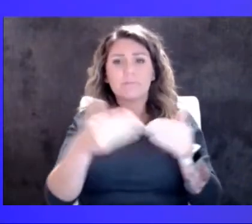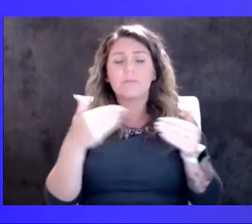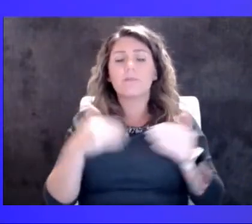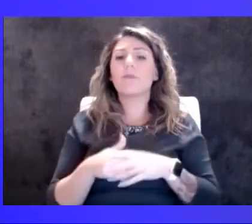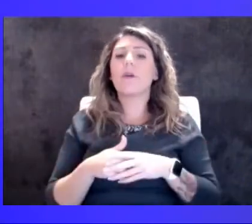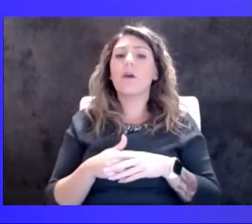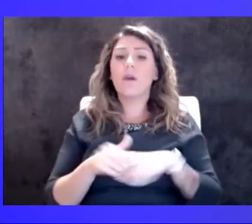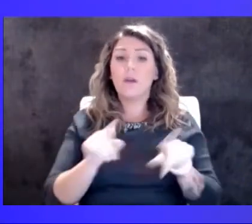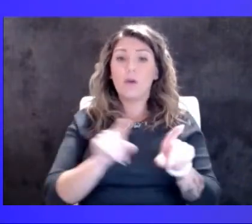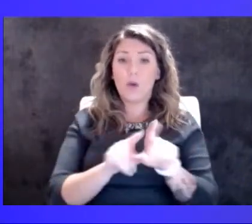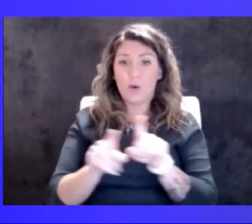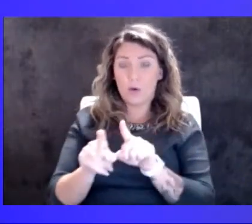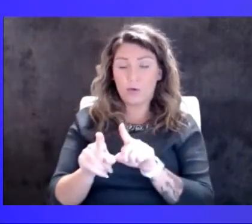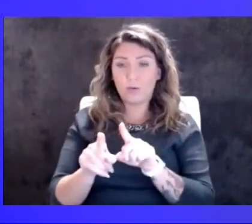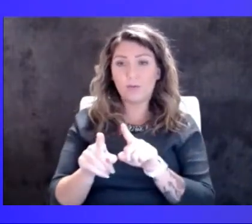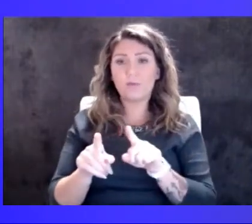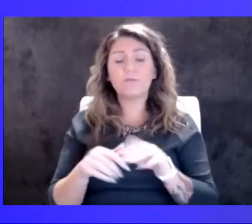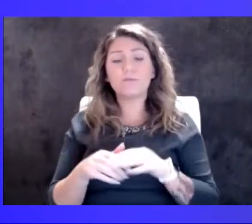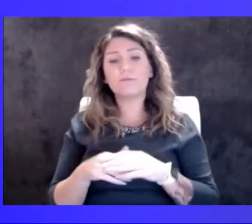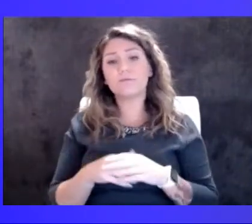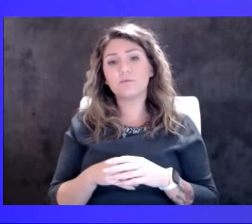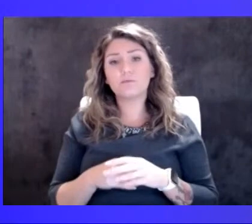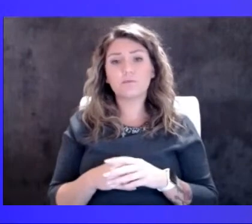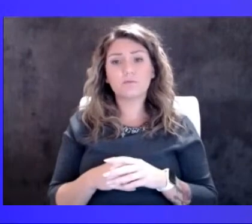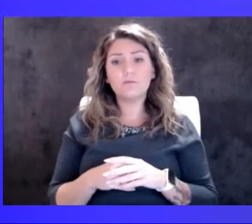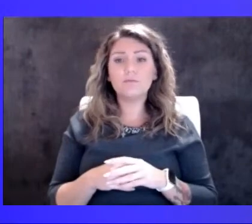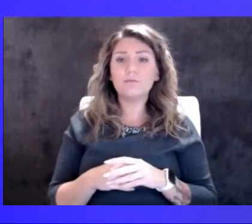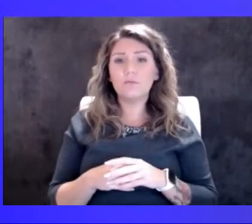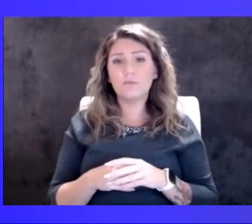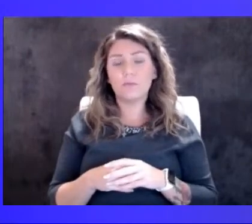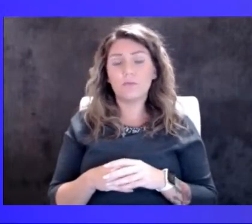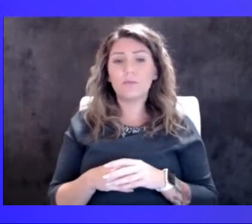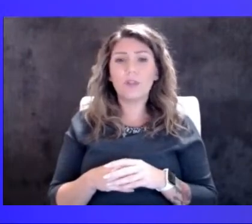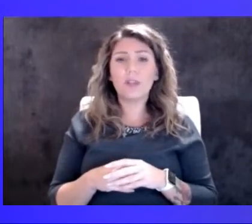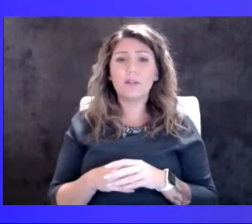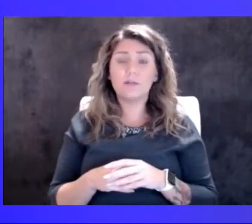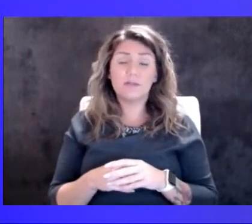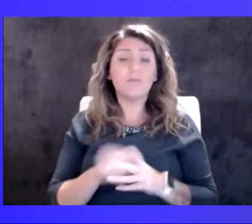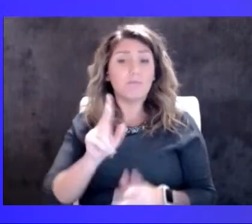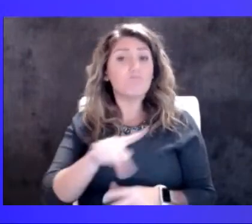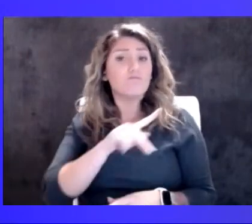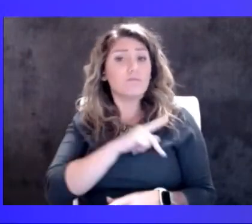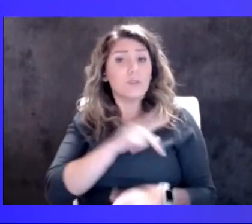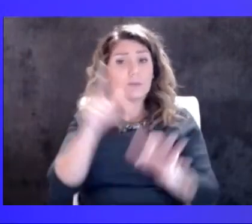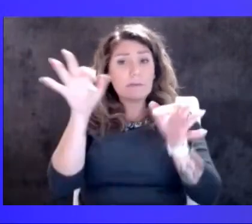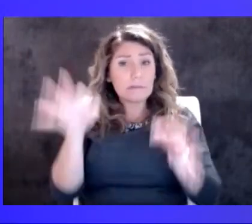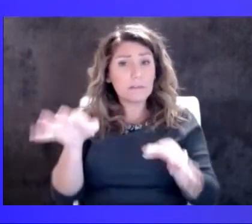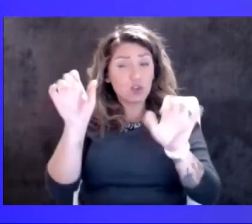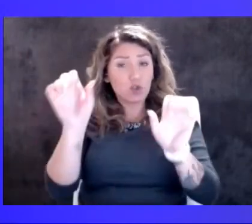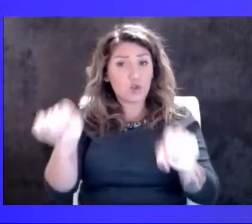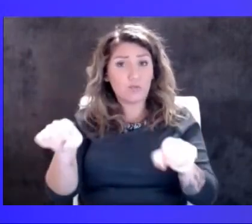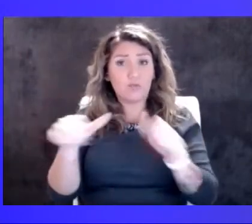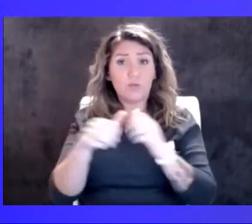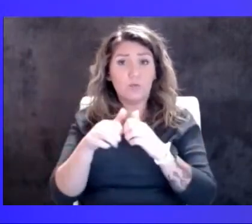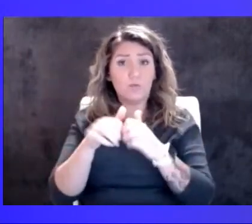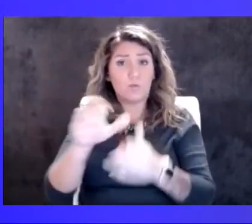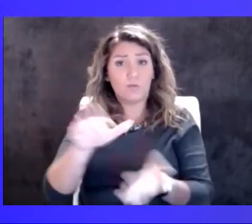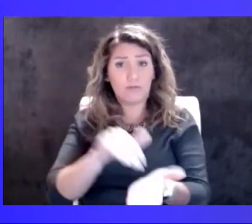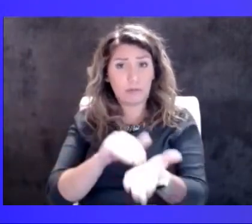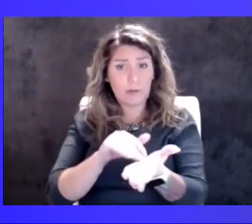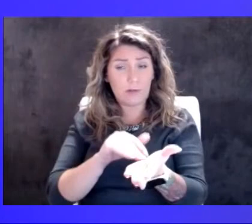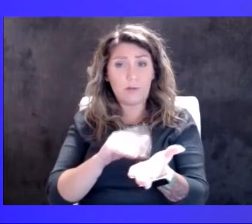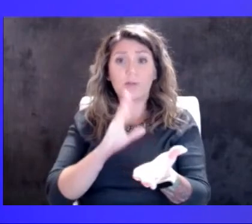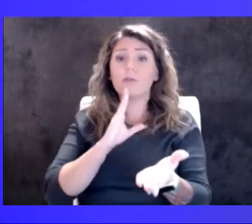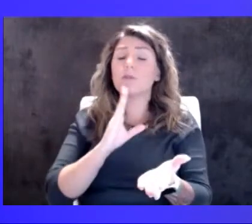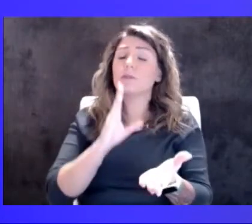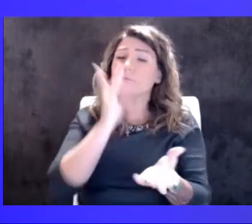that, this is could be a very personal decision that you make with your physician. So please, in thinking about